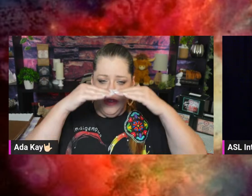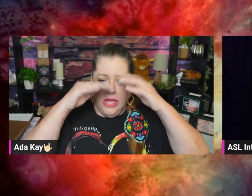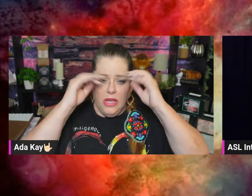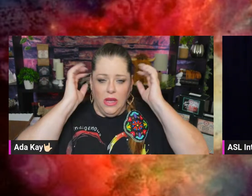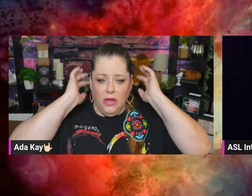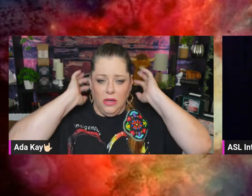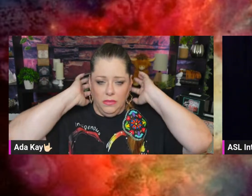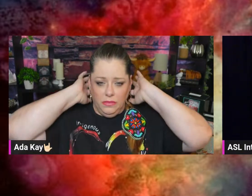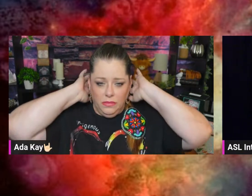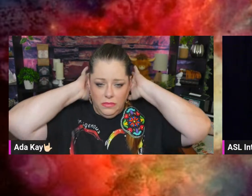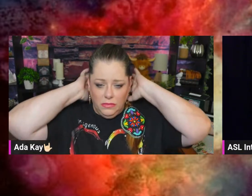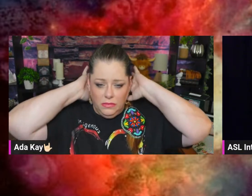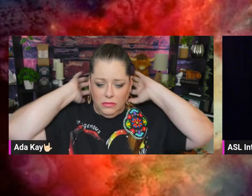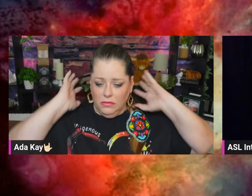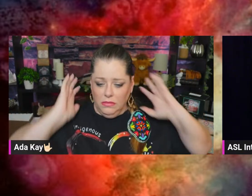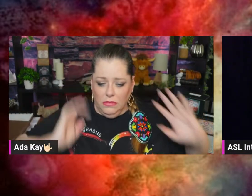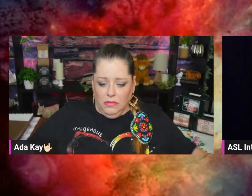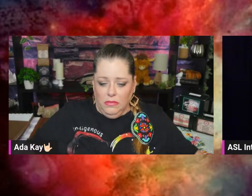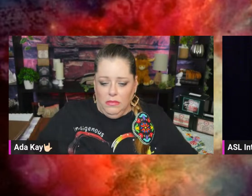they